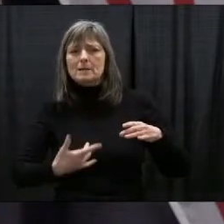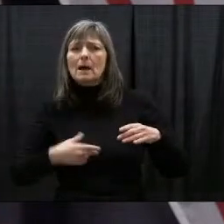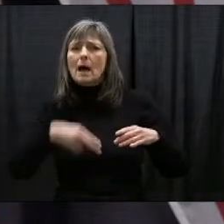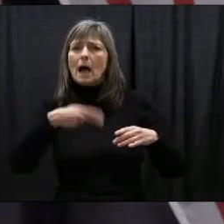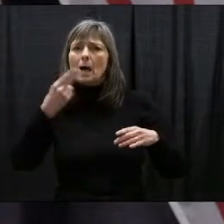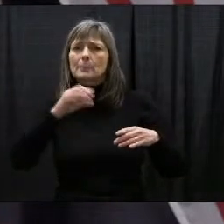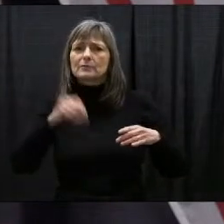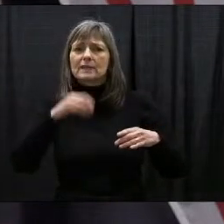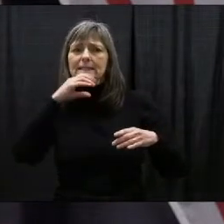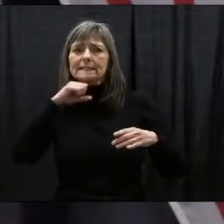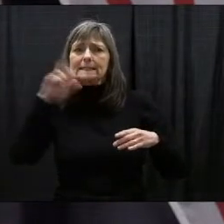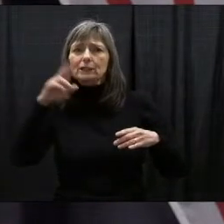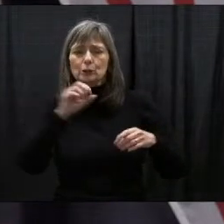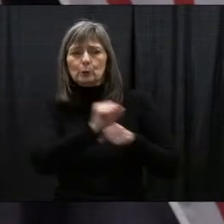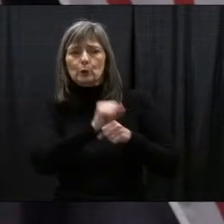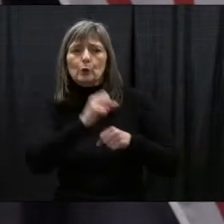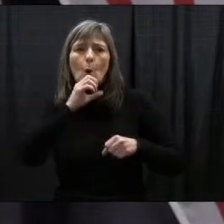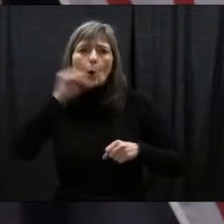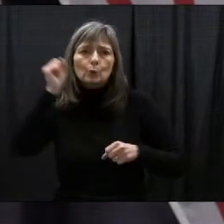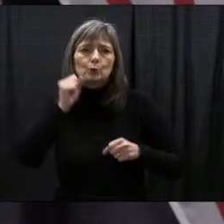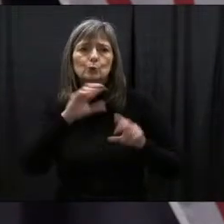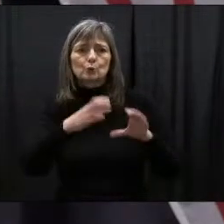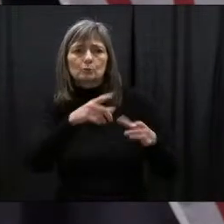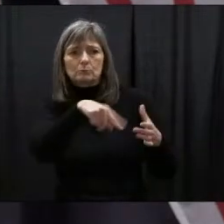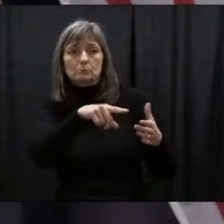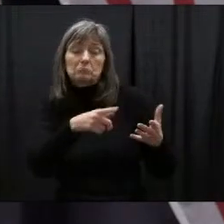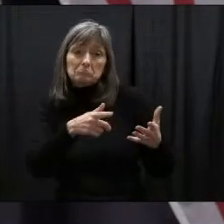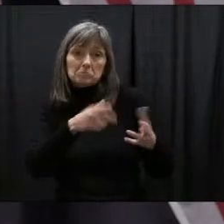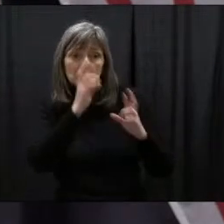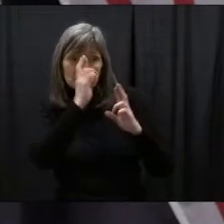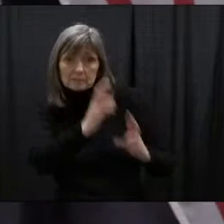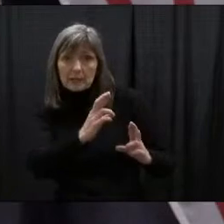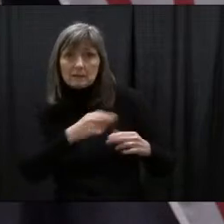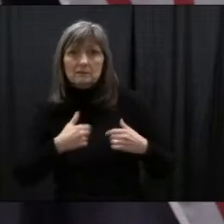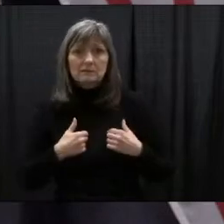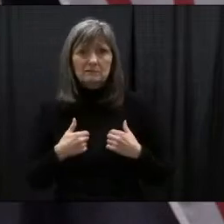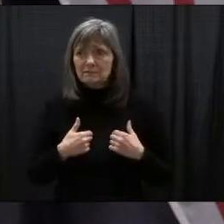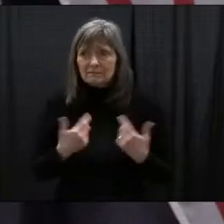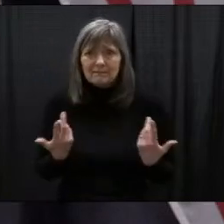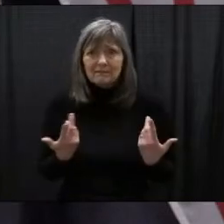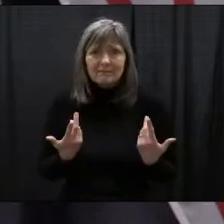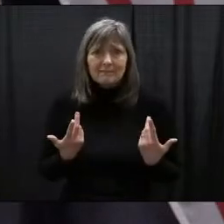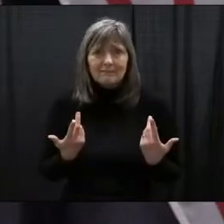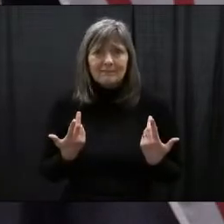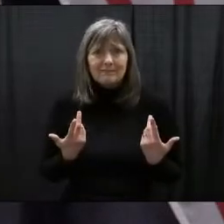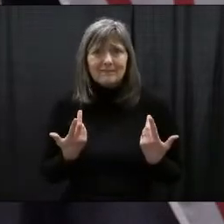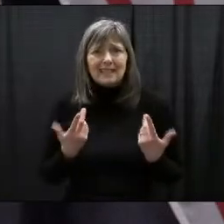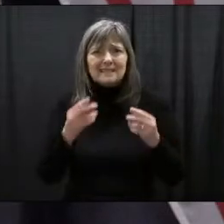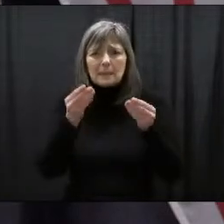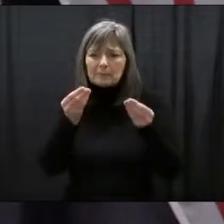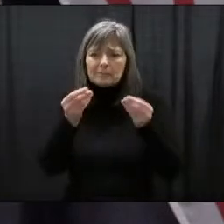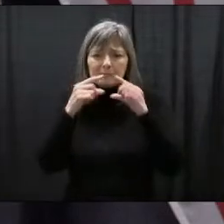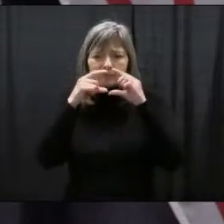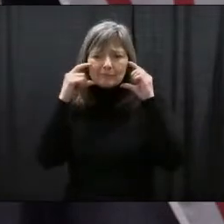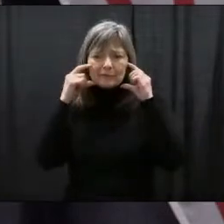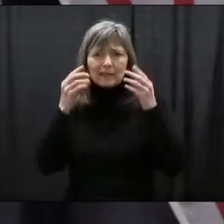protect, so we have to respect those wishes. And, it's not the end of the world. It's just a bit of fabric on your